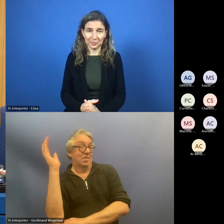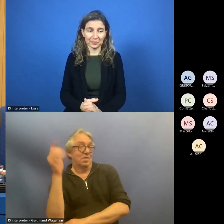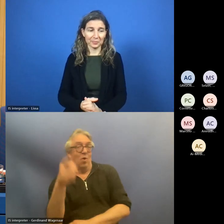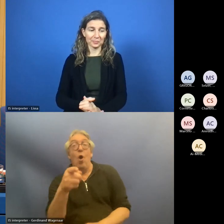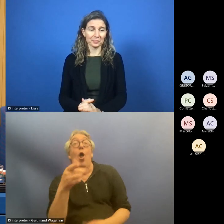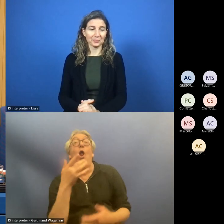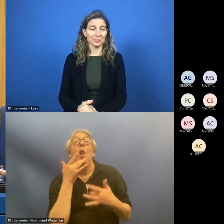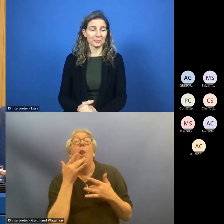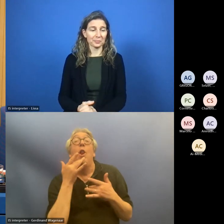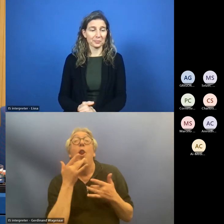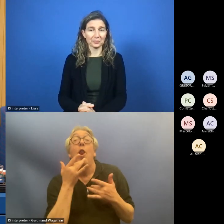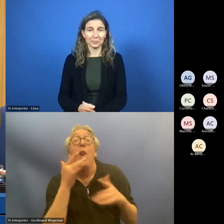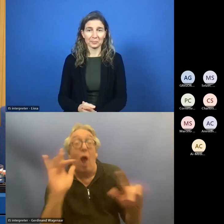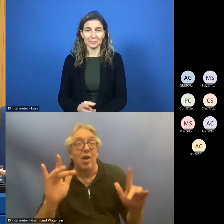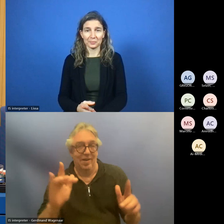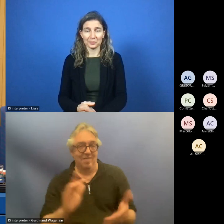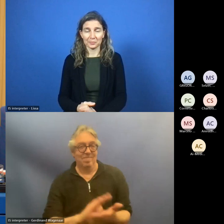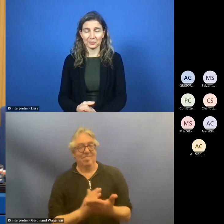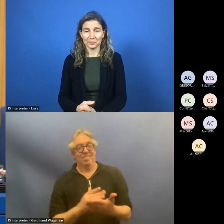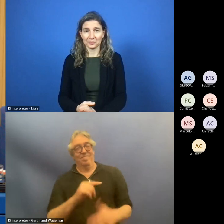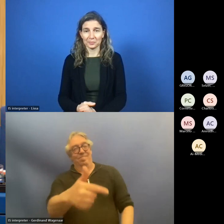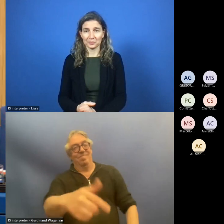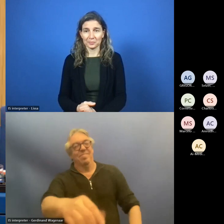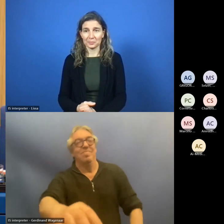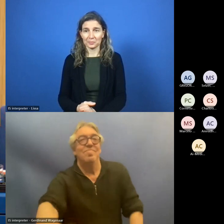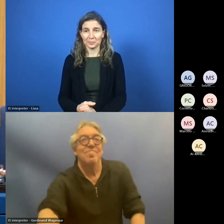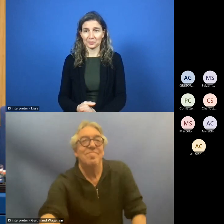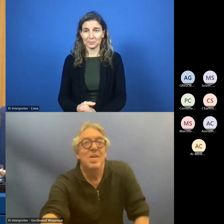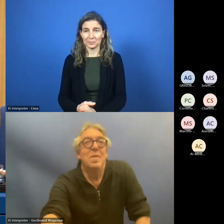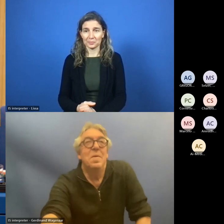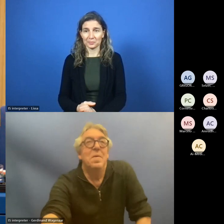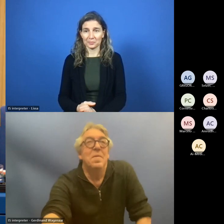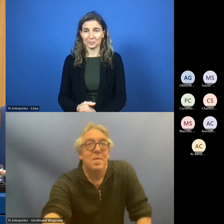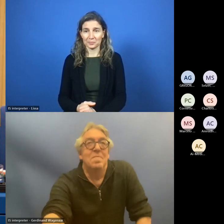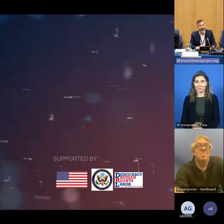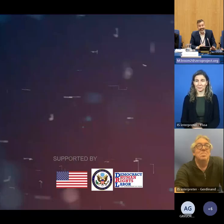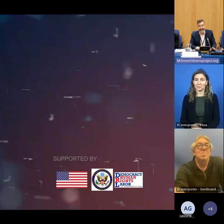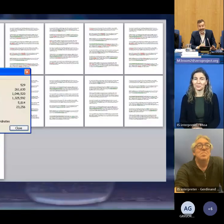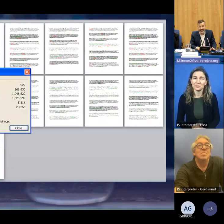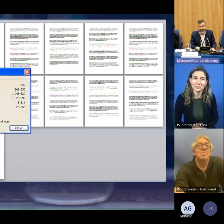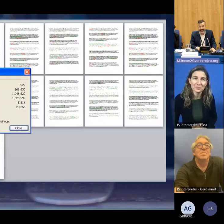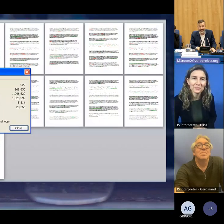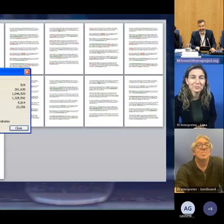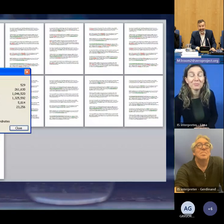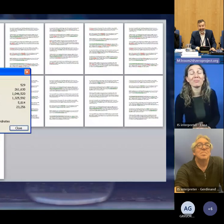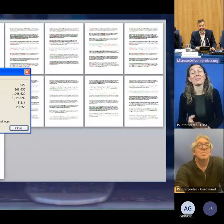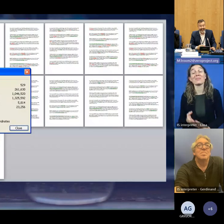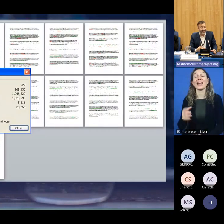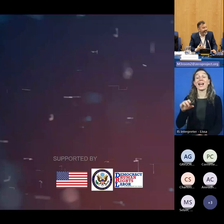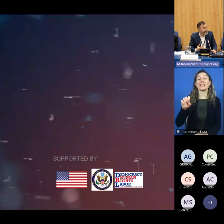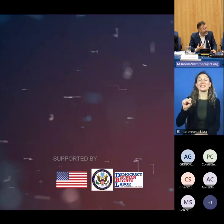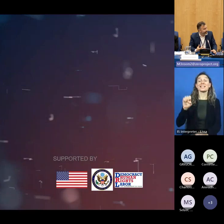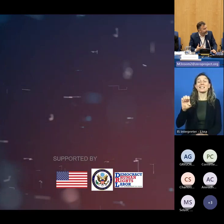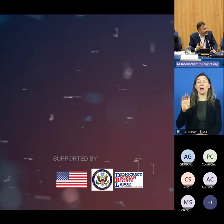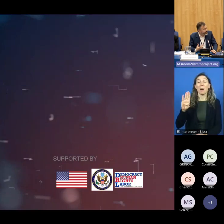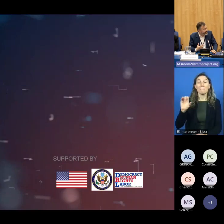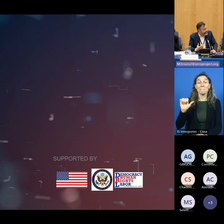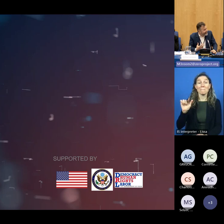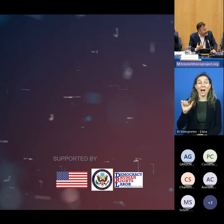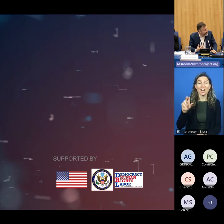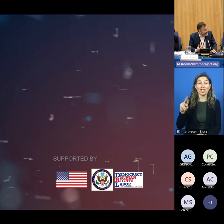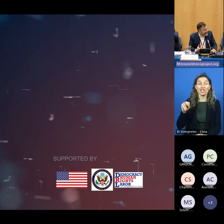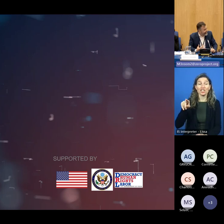because Sebastian is one of the best storytellers I have heard in quite some time. And he's got a powerful